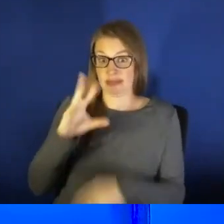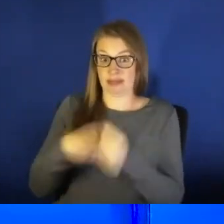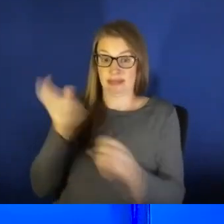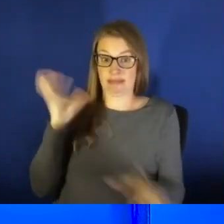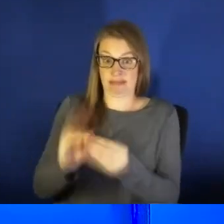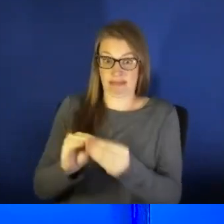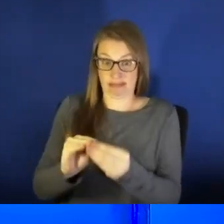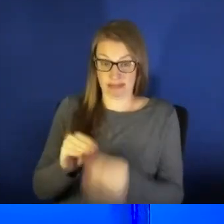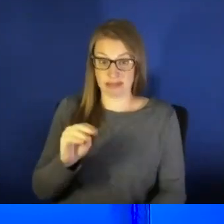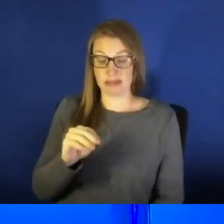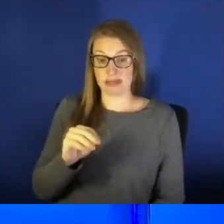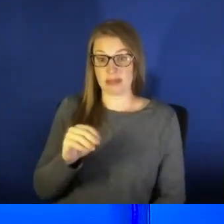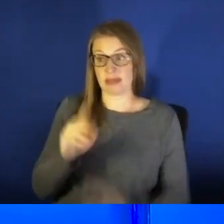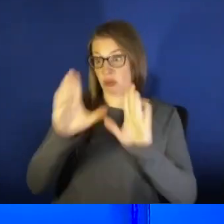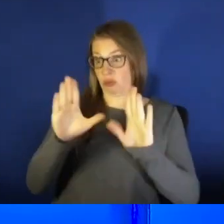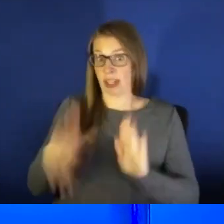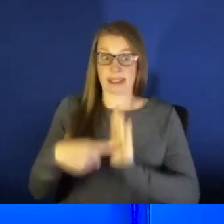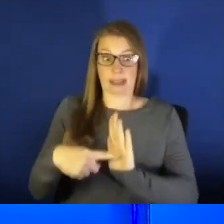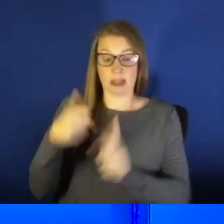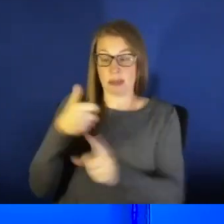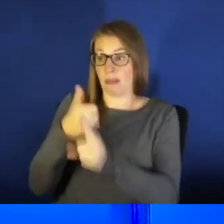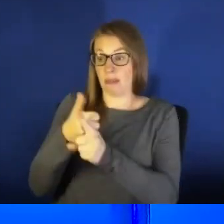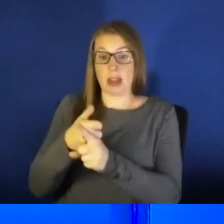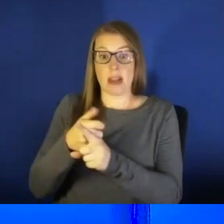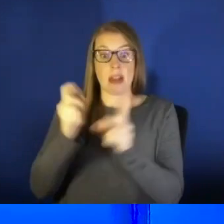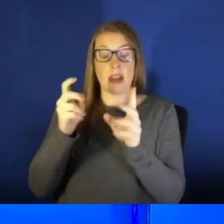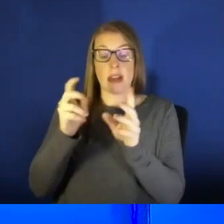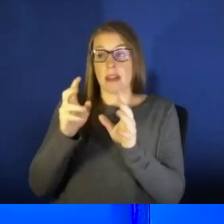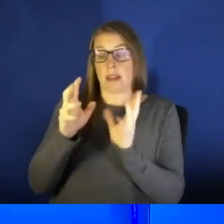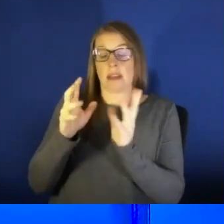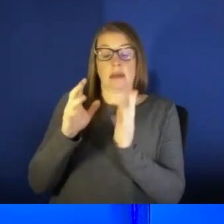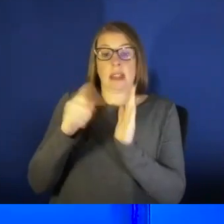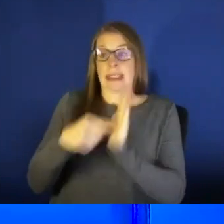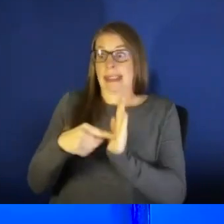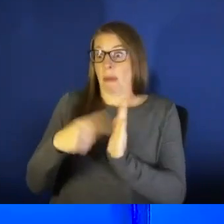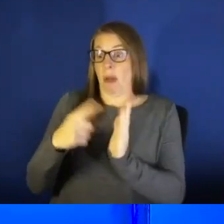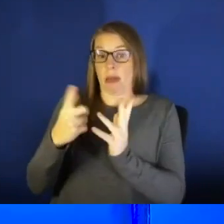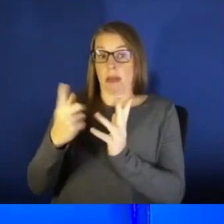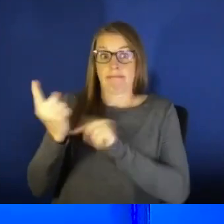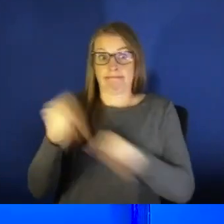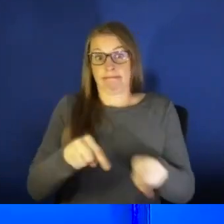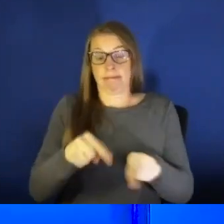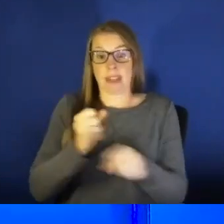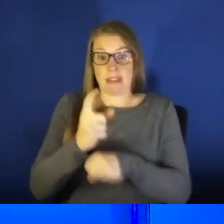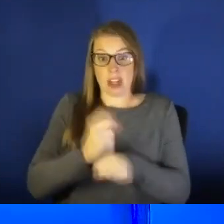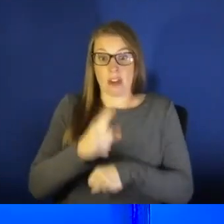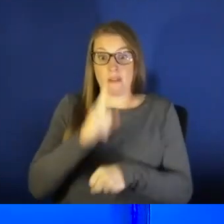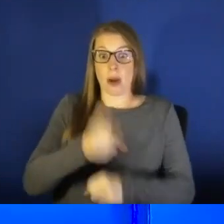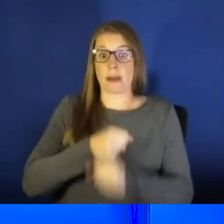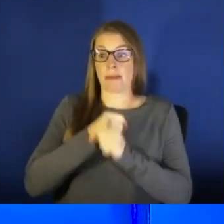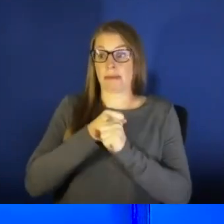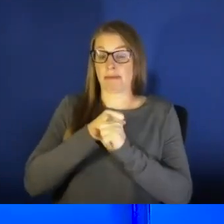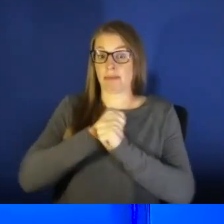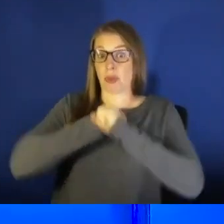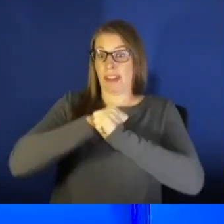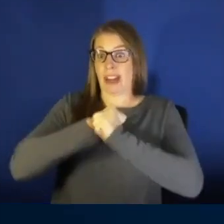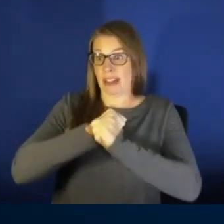example of how important it is to come every year just as part of that preventative health care and make sure that we get him taken care of and